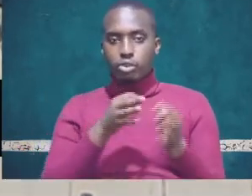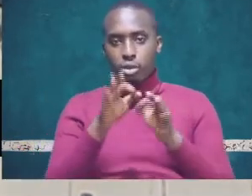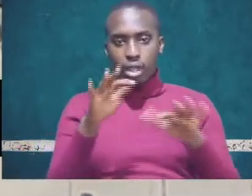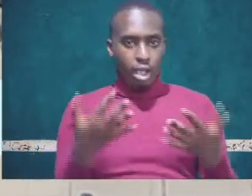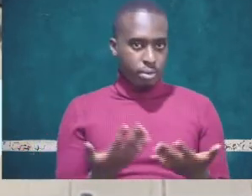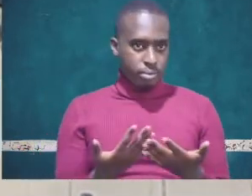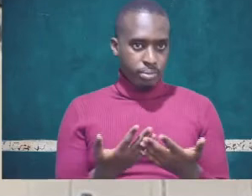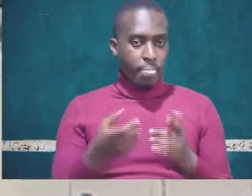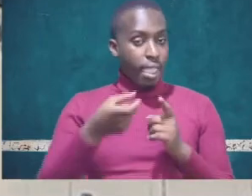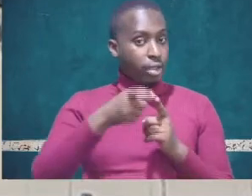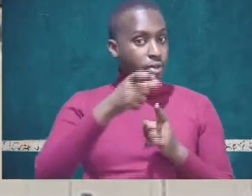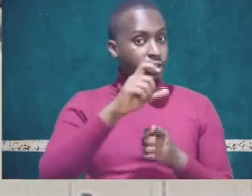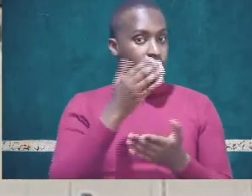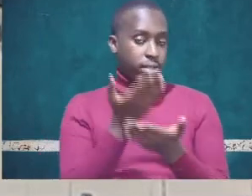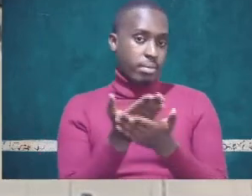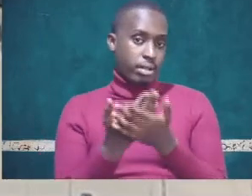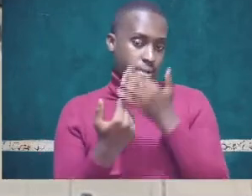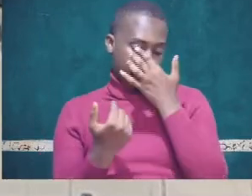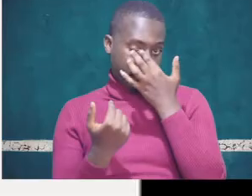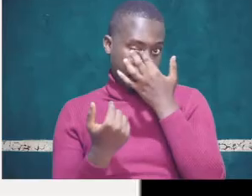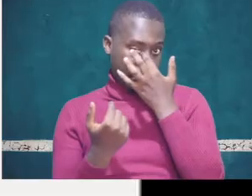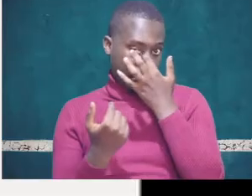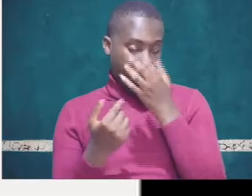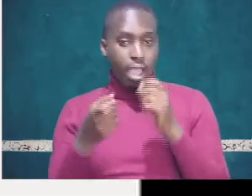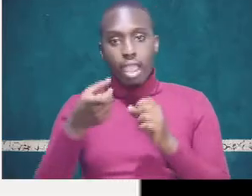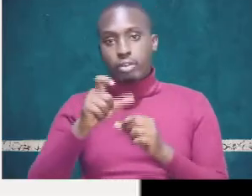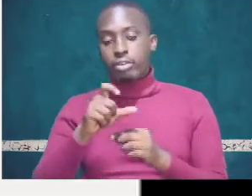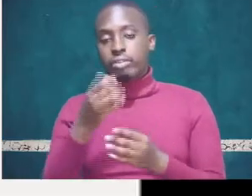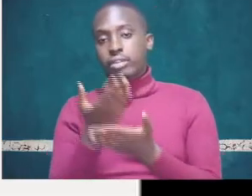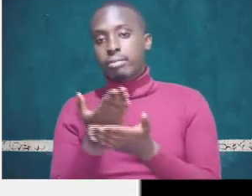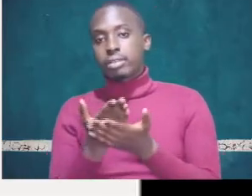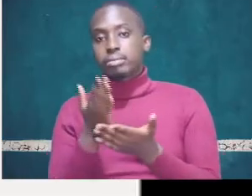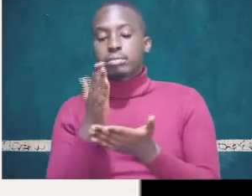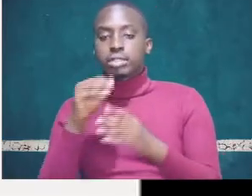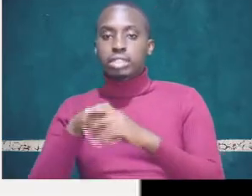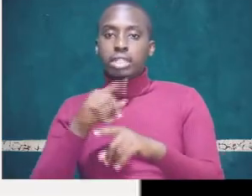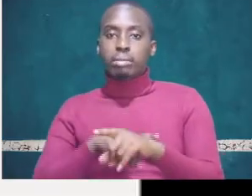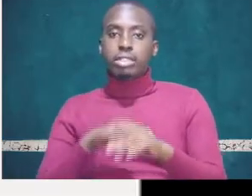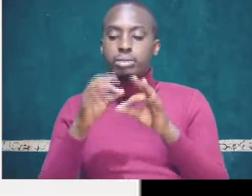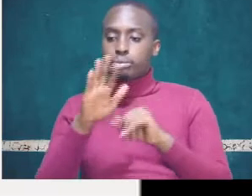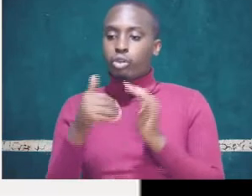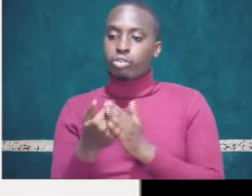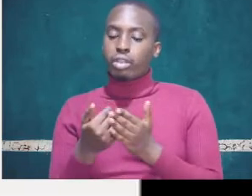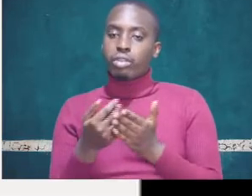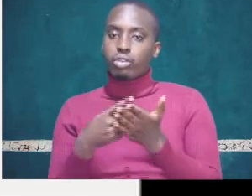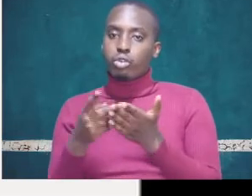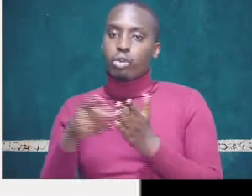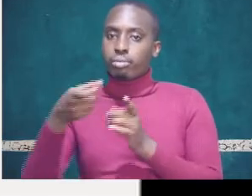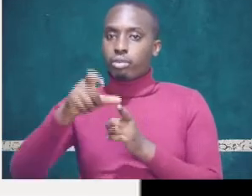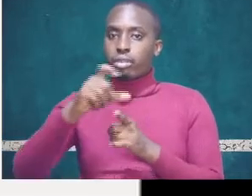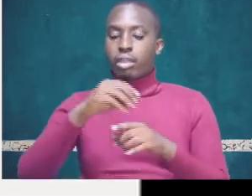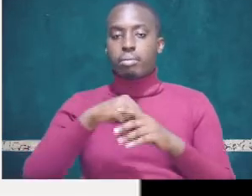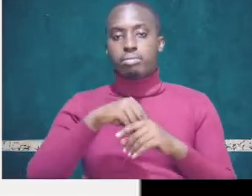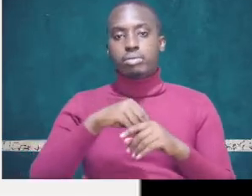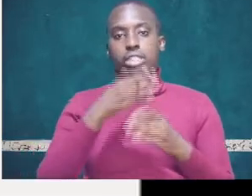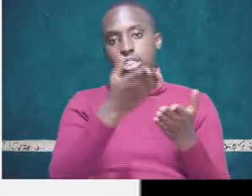increase in demand, we are saying, is an increase in the quantity demanded of a commodity that occurs where there is favorable change in determinants of demand.